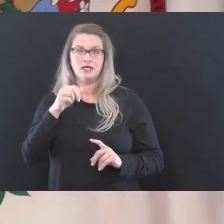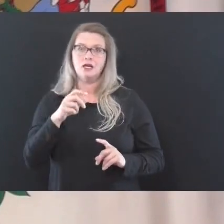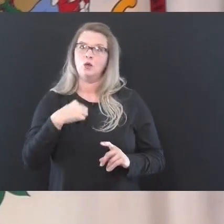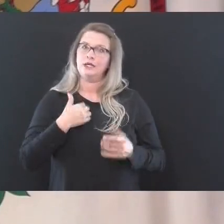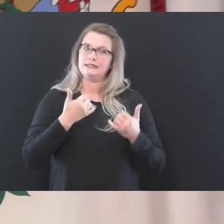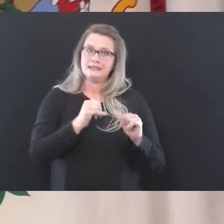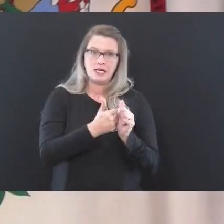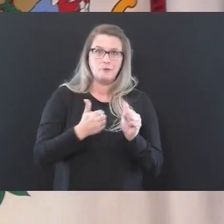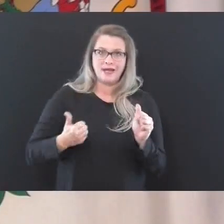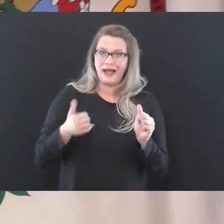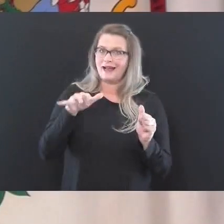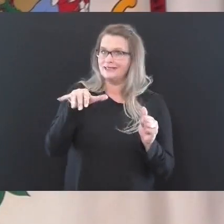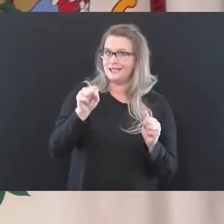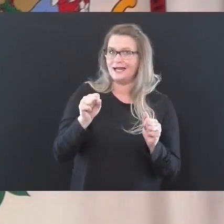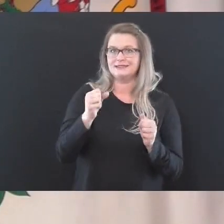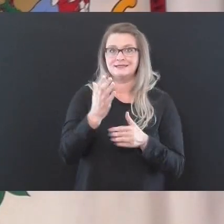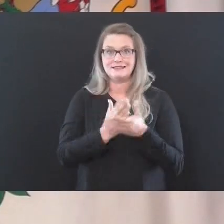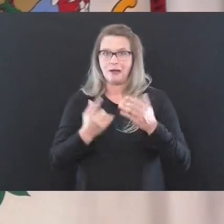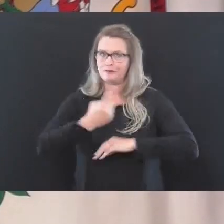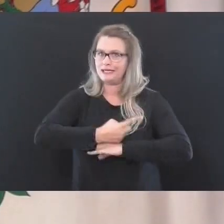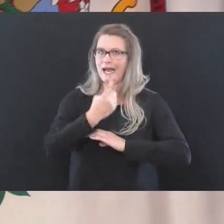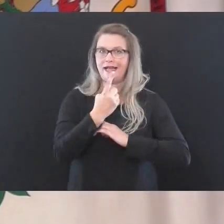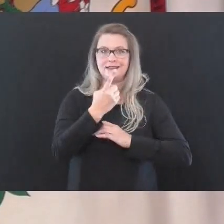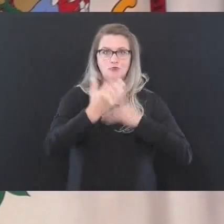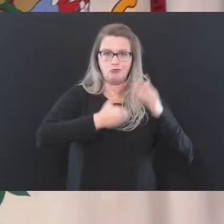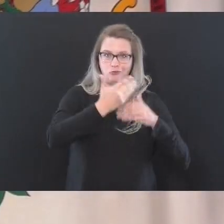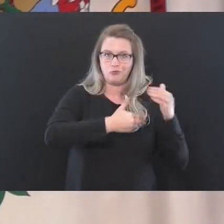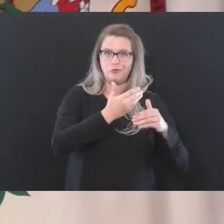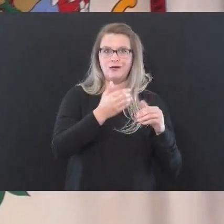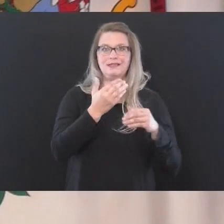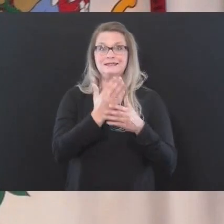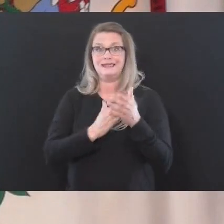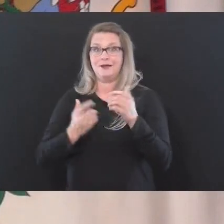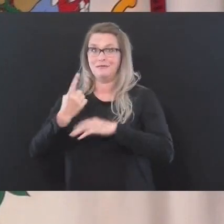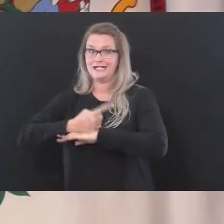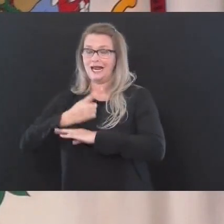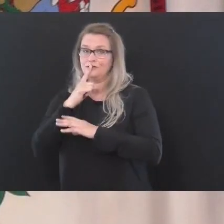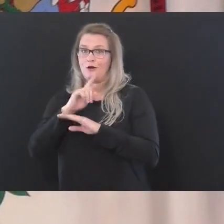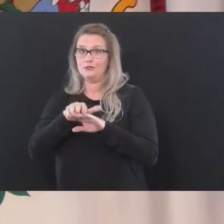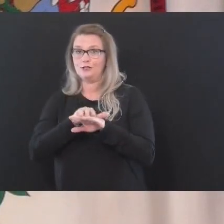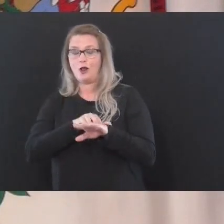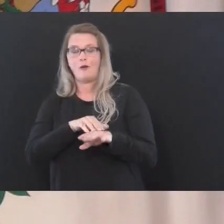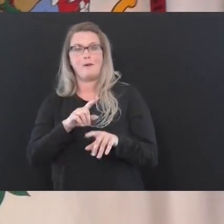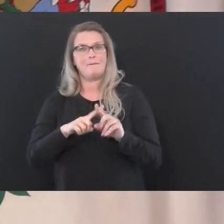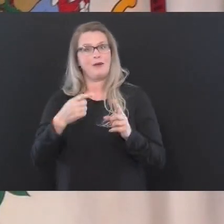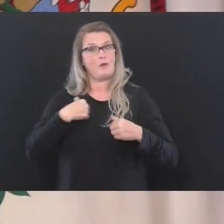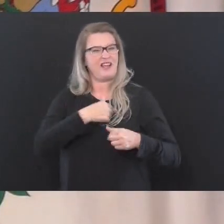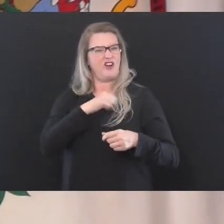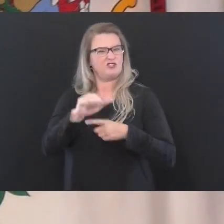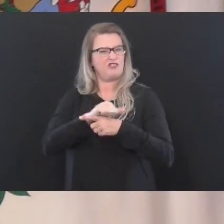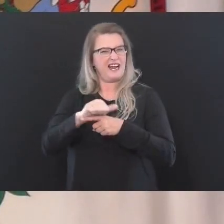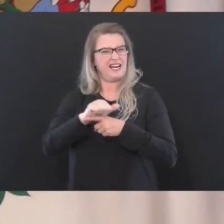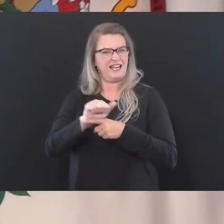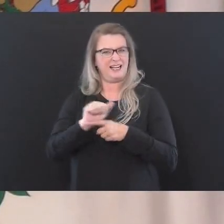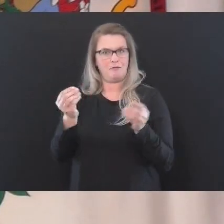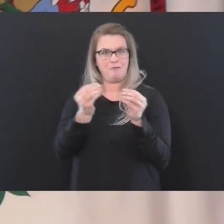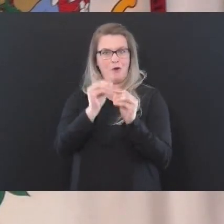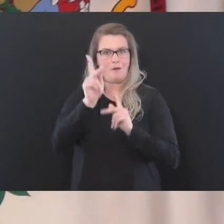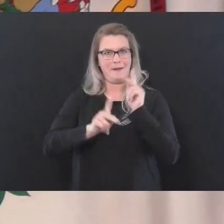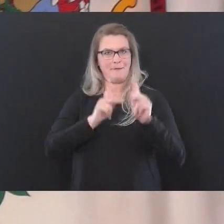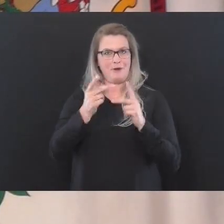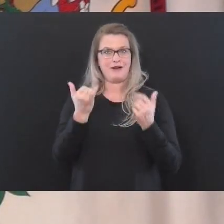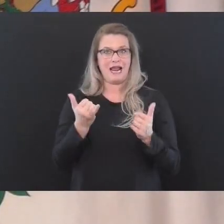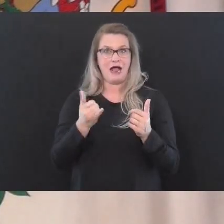and everything on certain days. Certain days we're doing terrific. We're training more people right now that will be coming online that will be